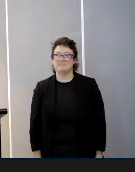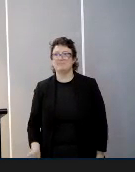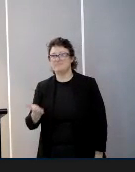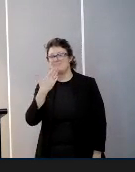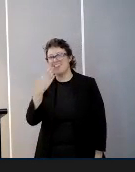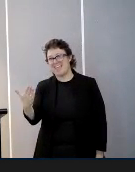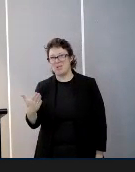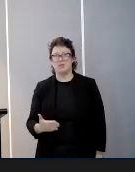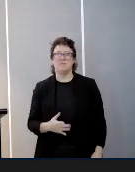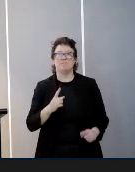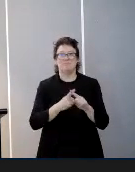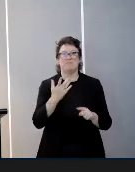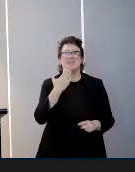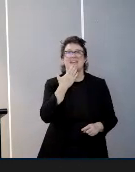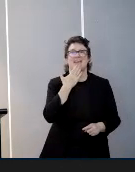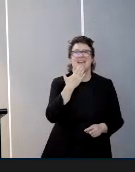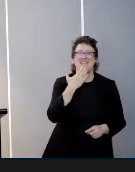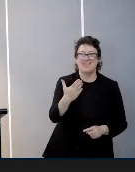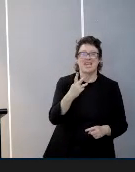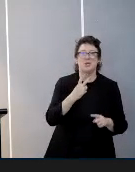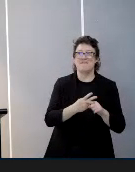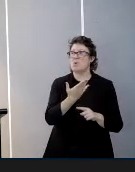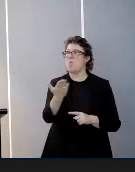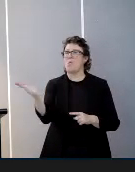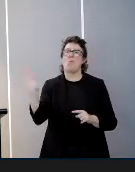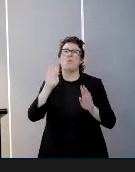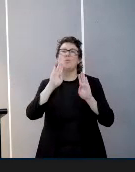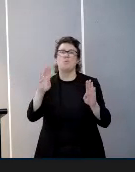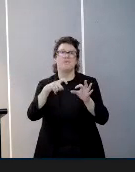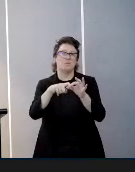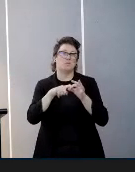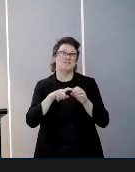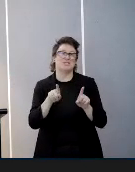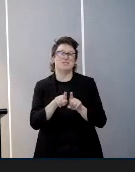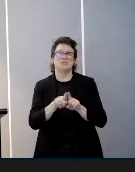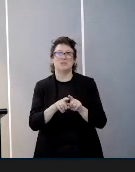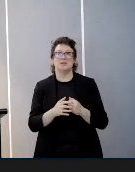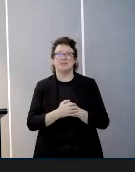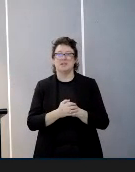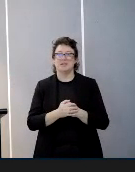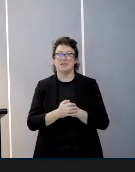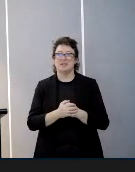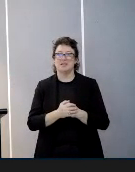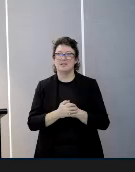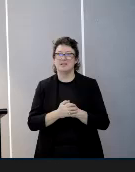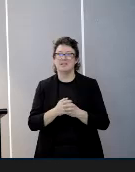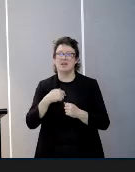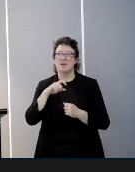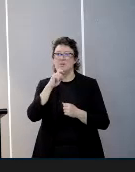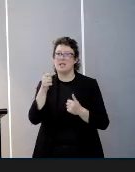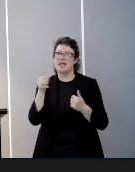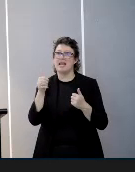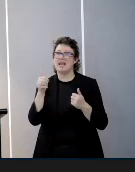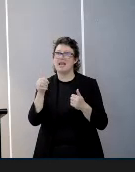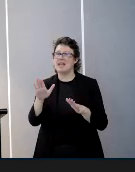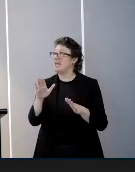Thank you, Jacob, and thank you for all your wonderful questions. I'll just leave